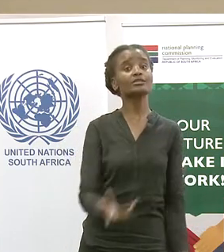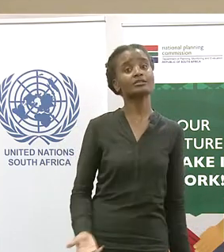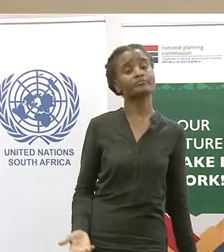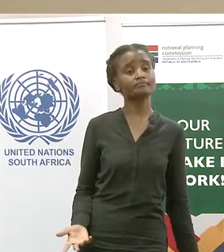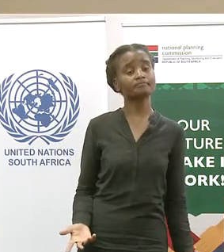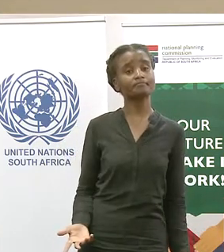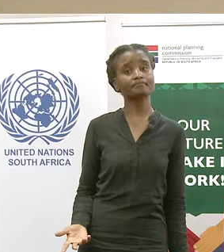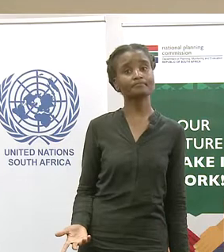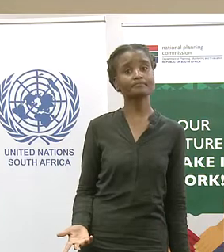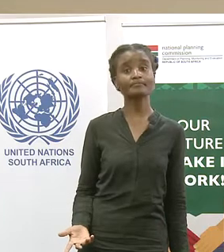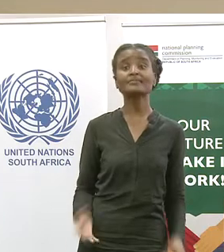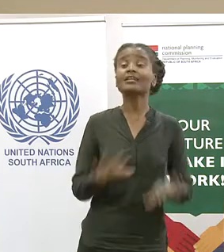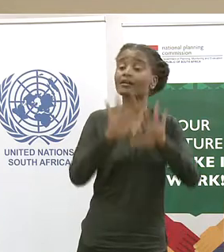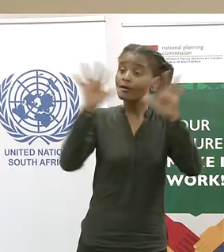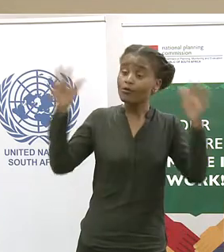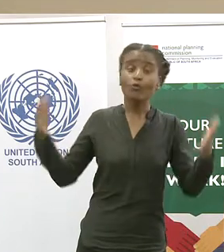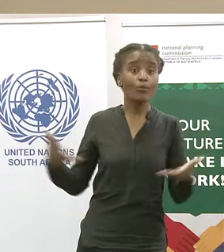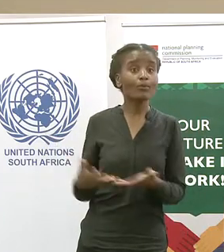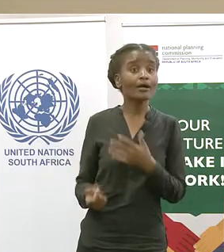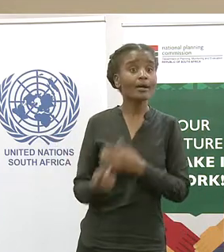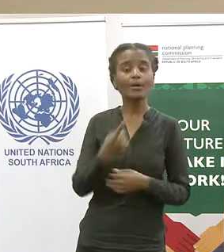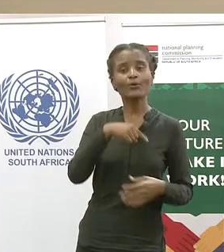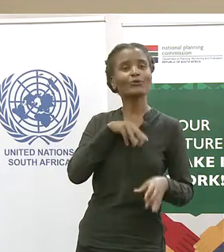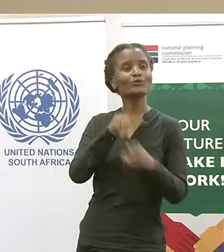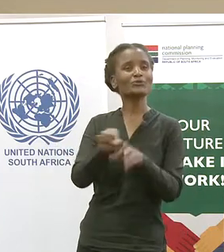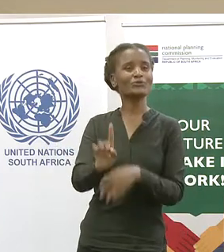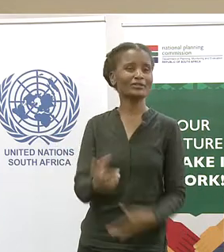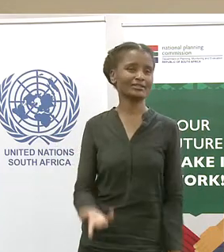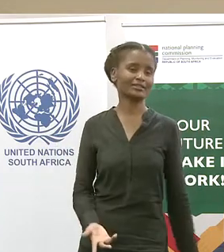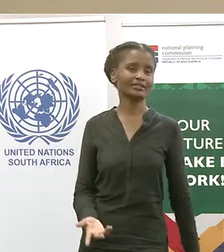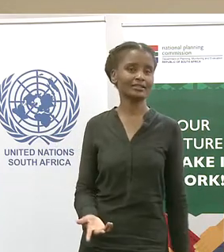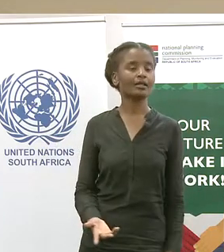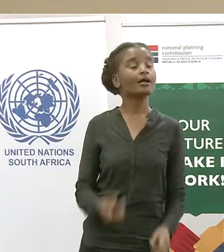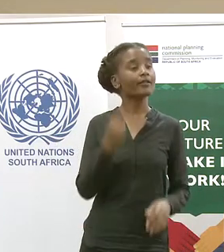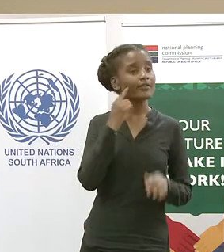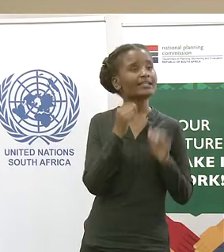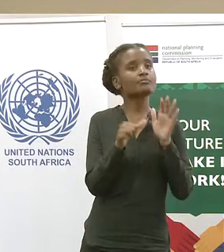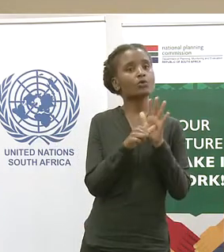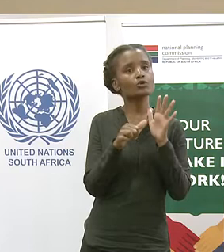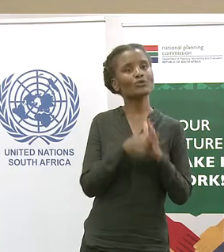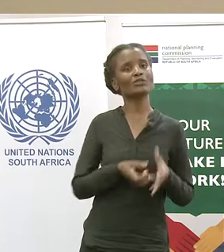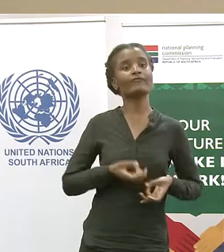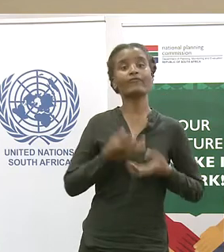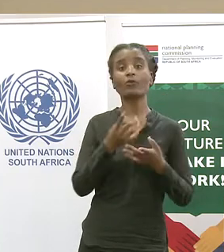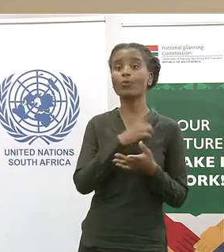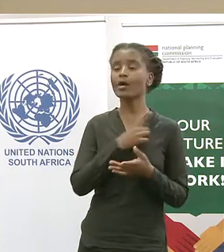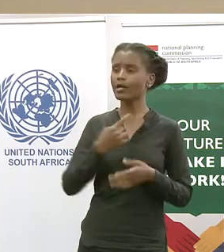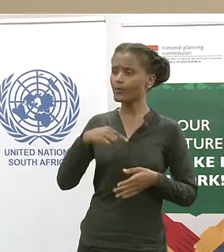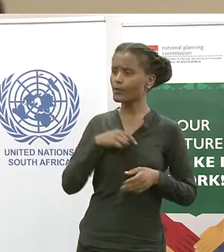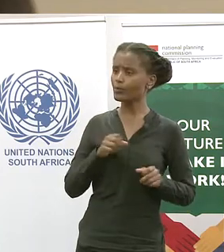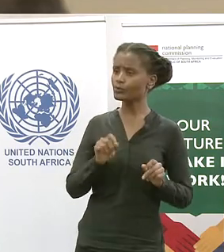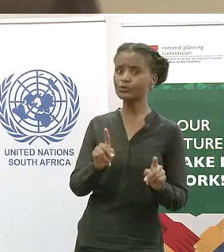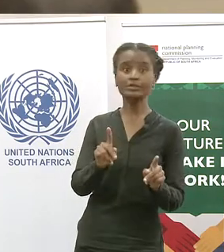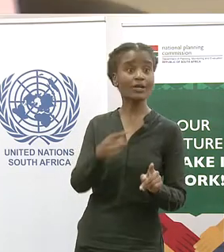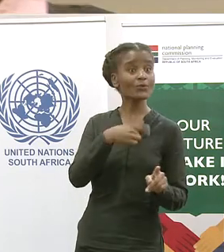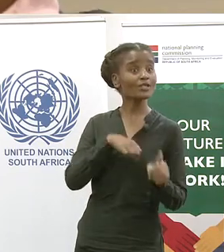happening within the global landscape? And I think it's important to mention this because I think we have an opportunity as a society,